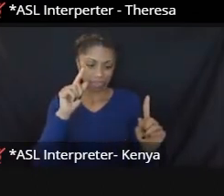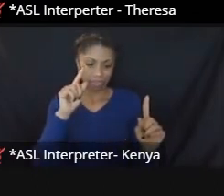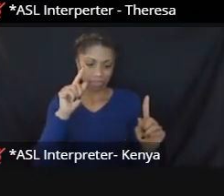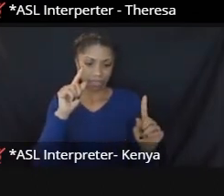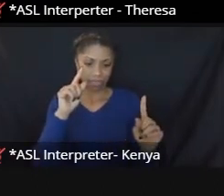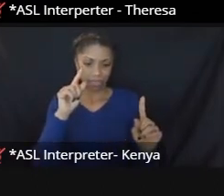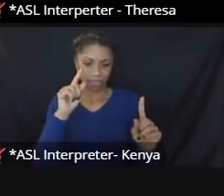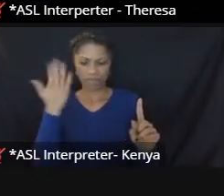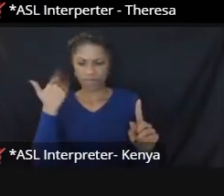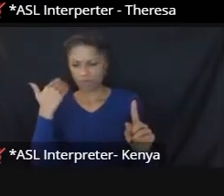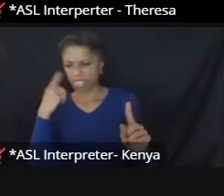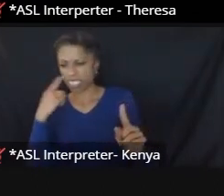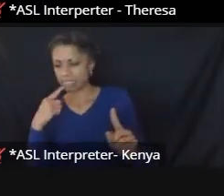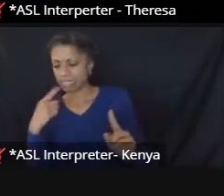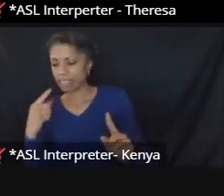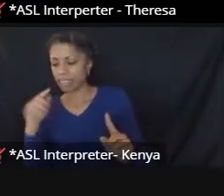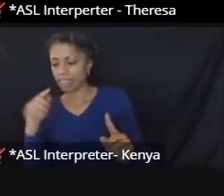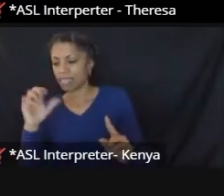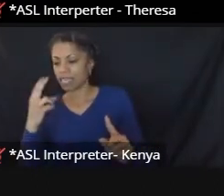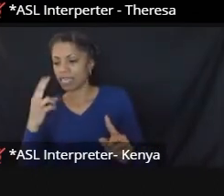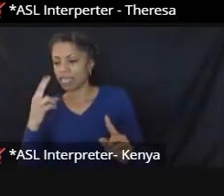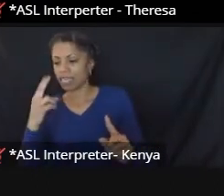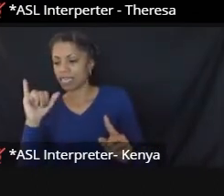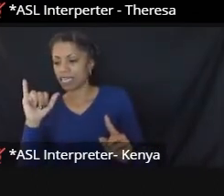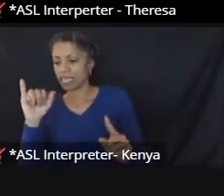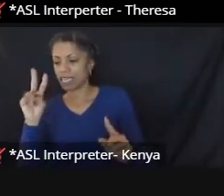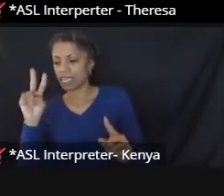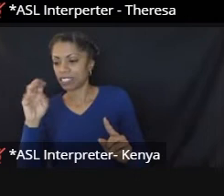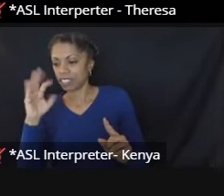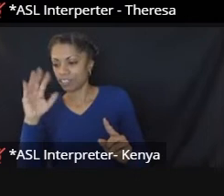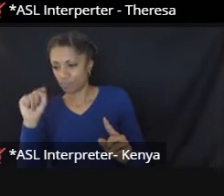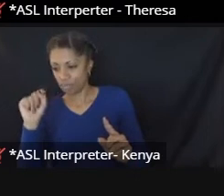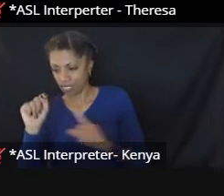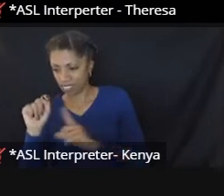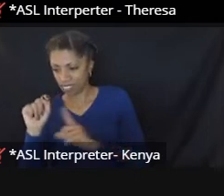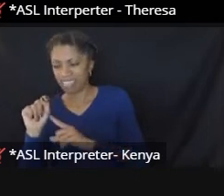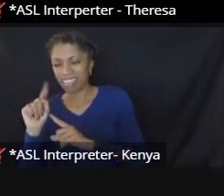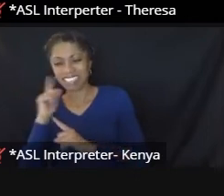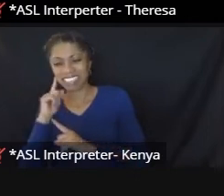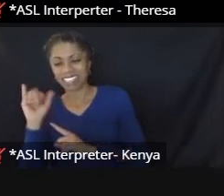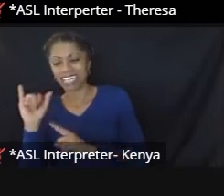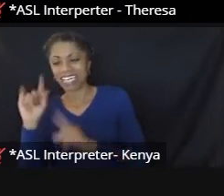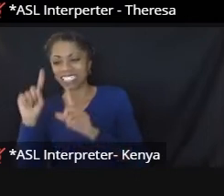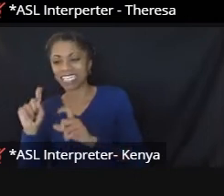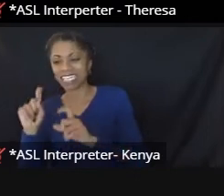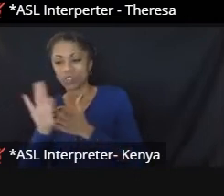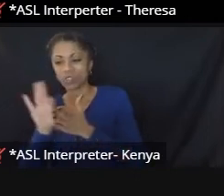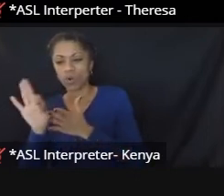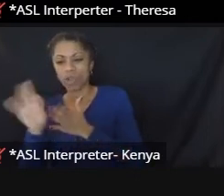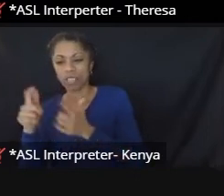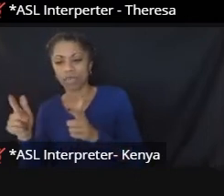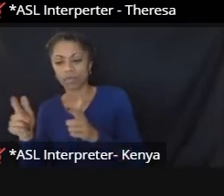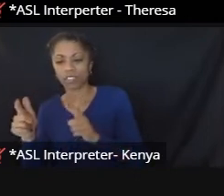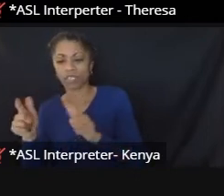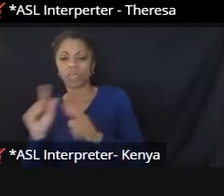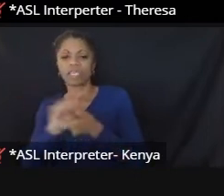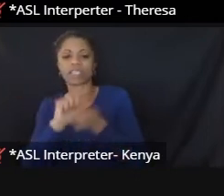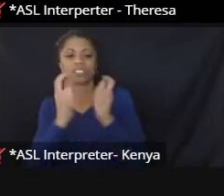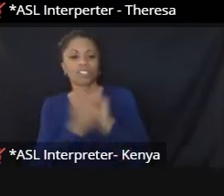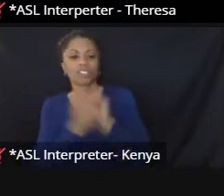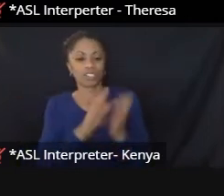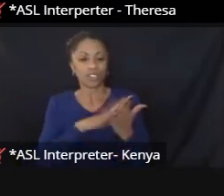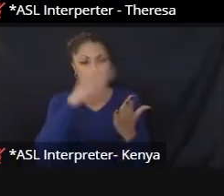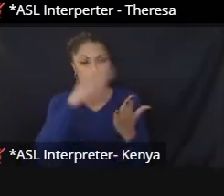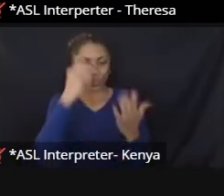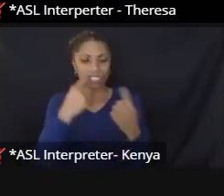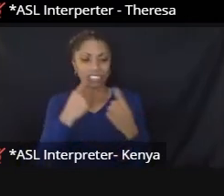of our values. And we wanted to move away from that test score sounding language. And so we've changed that to student success. And we've